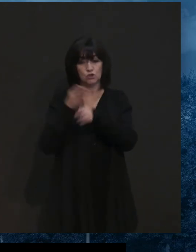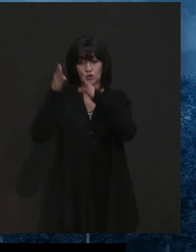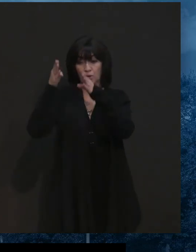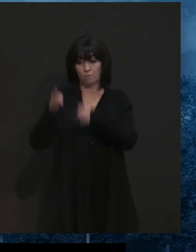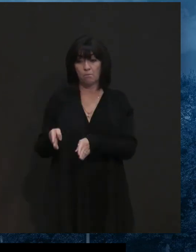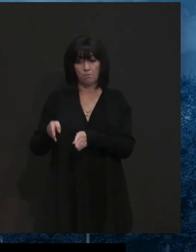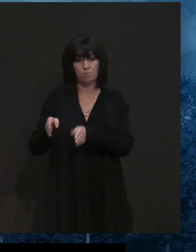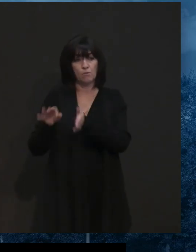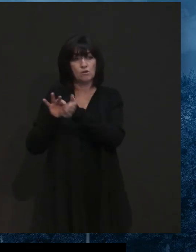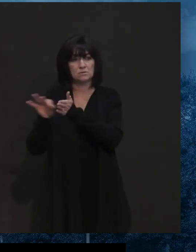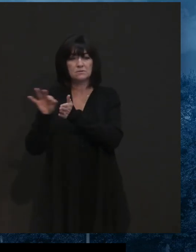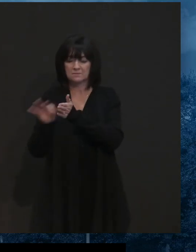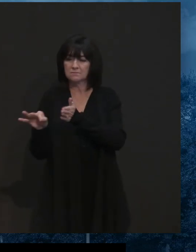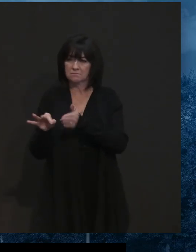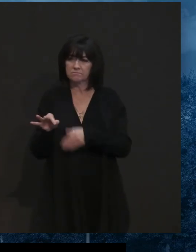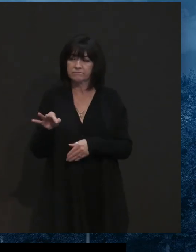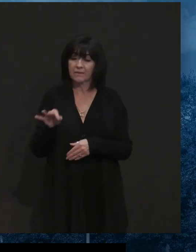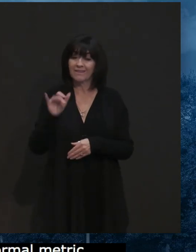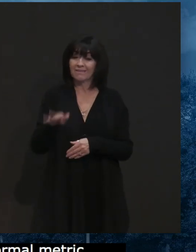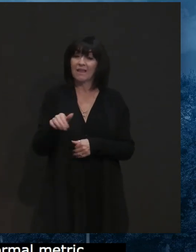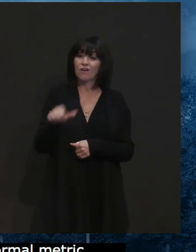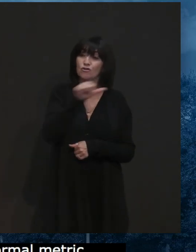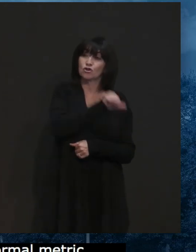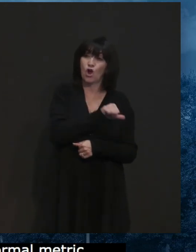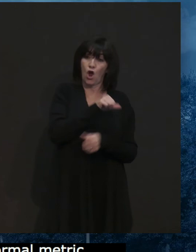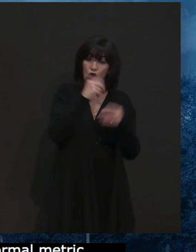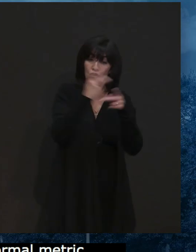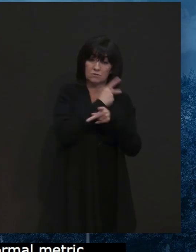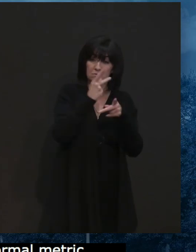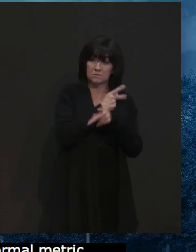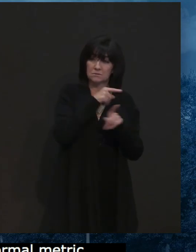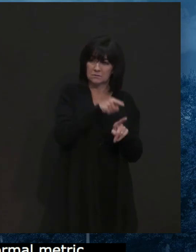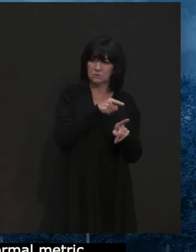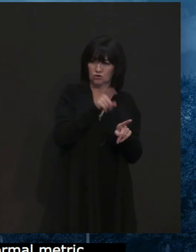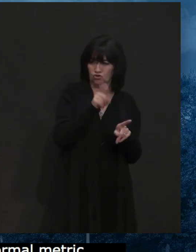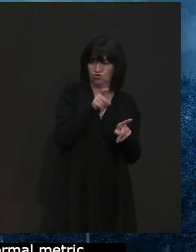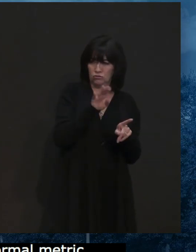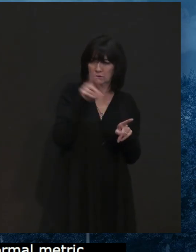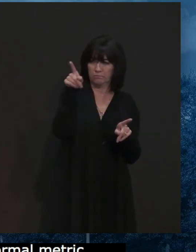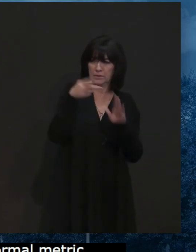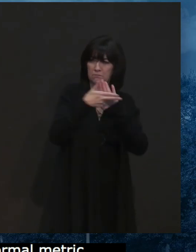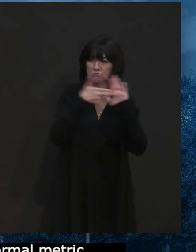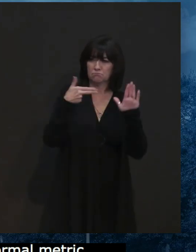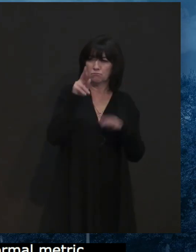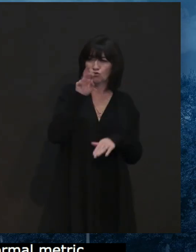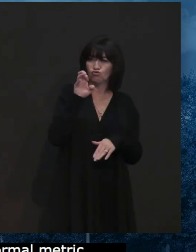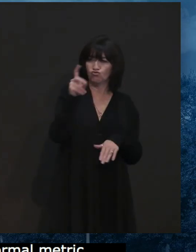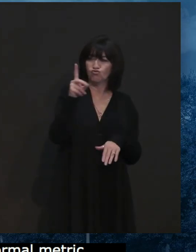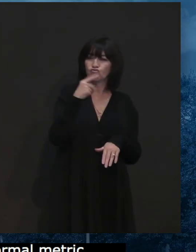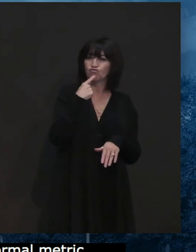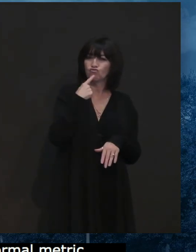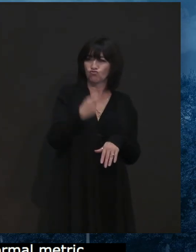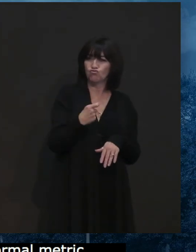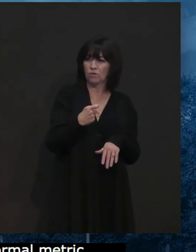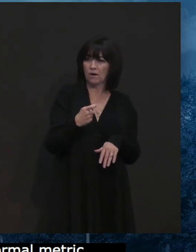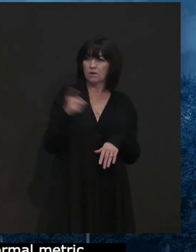have gone red last week. Can you explain why the new formula is being used and how you came up with the 8% as the